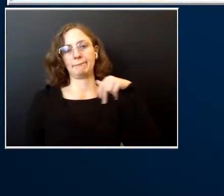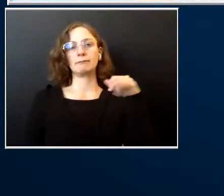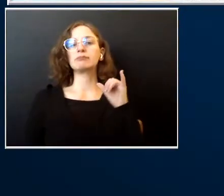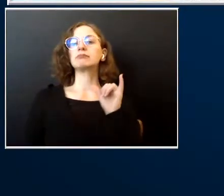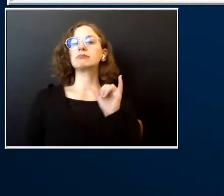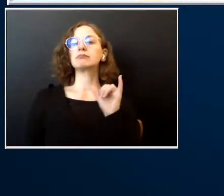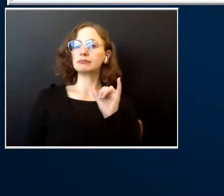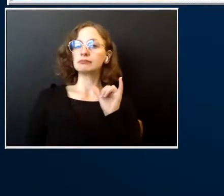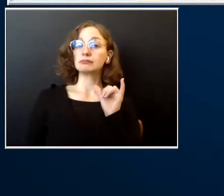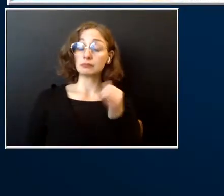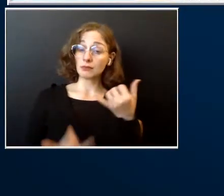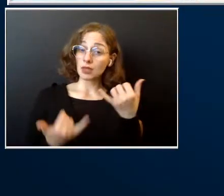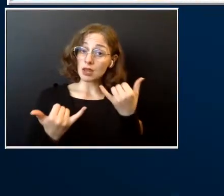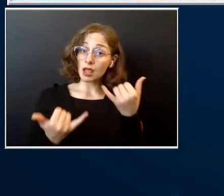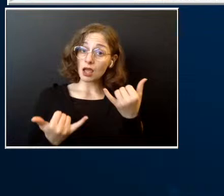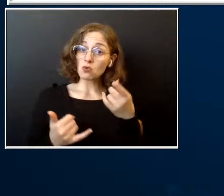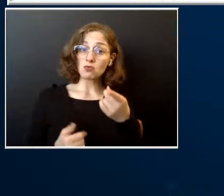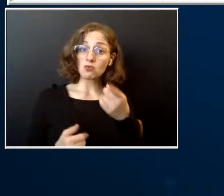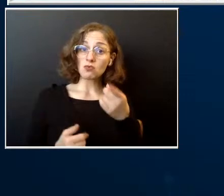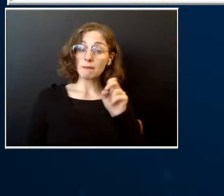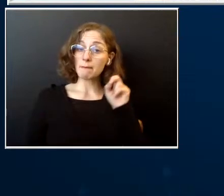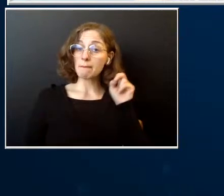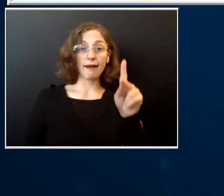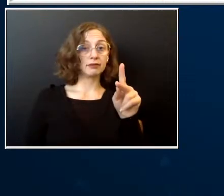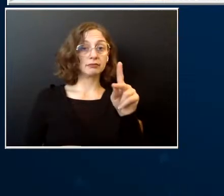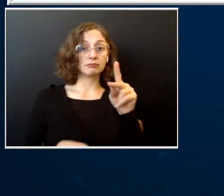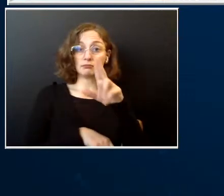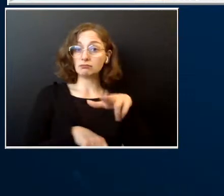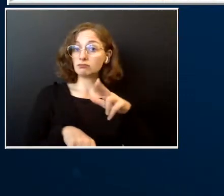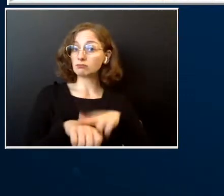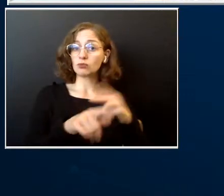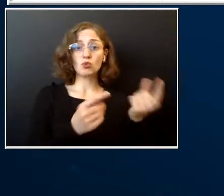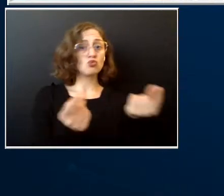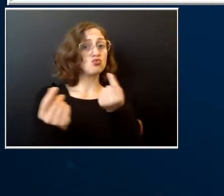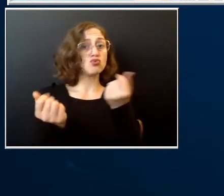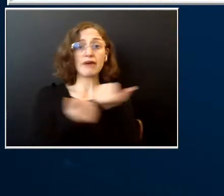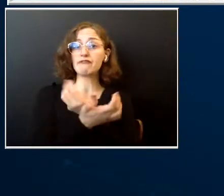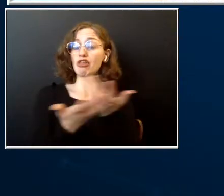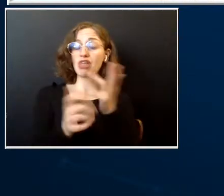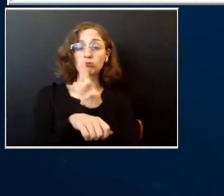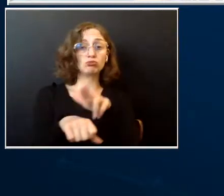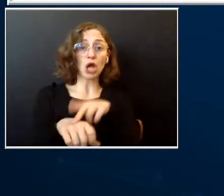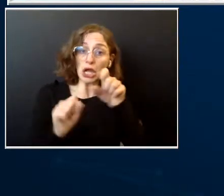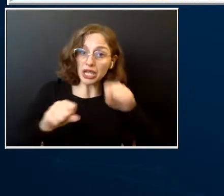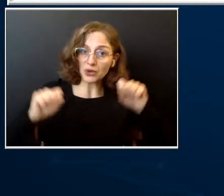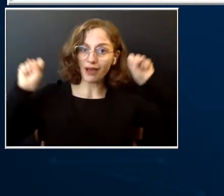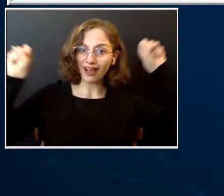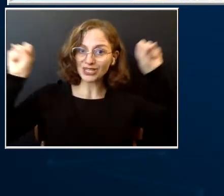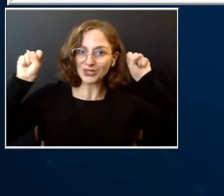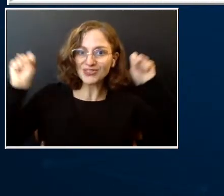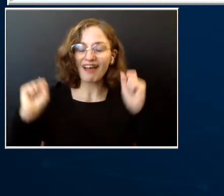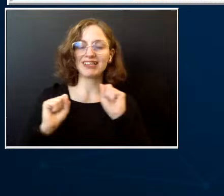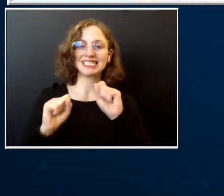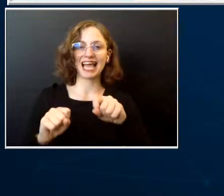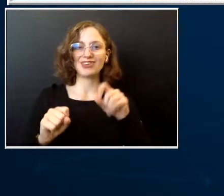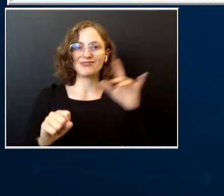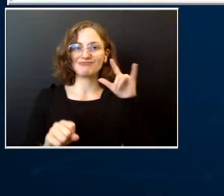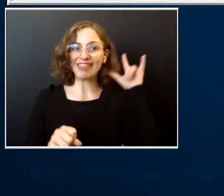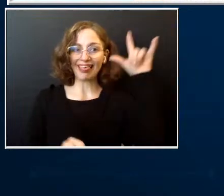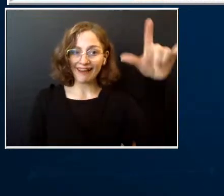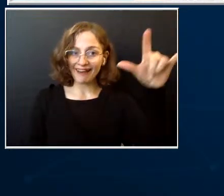back to doing everything as you would normally? Can you exercise? Can you fly places, stuff like